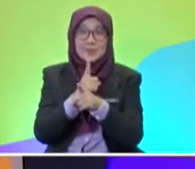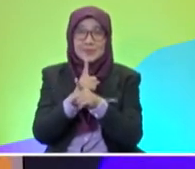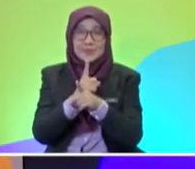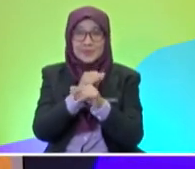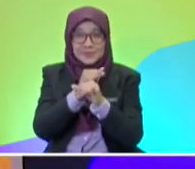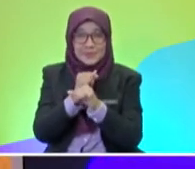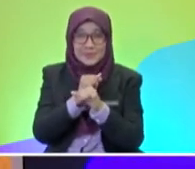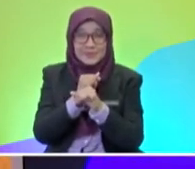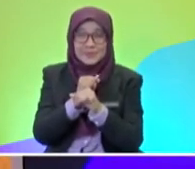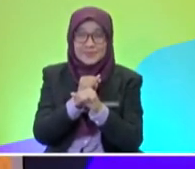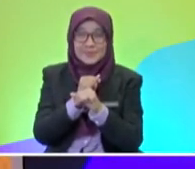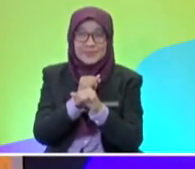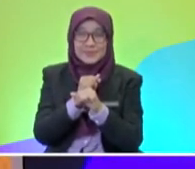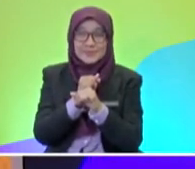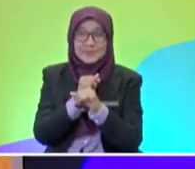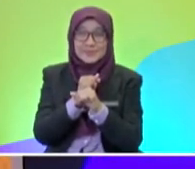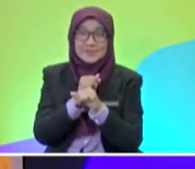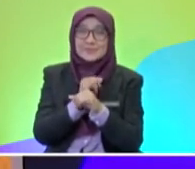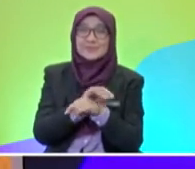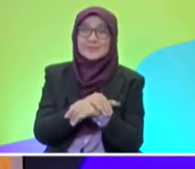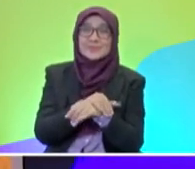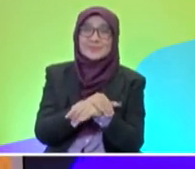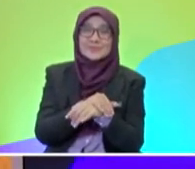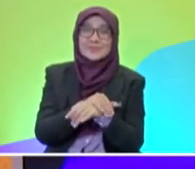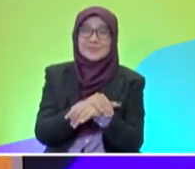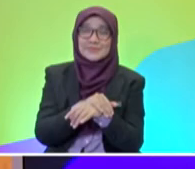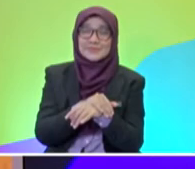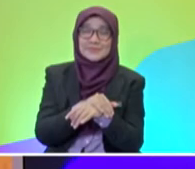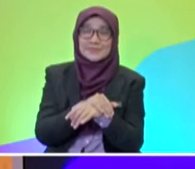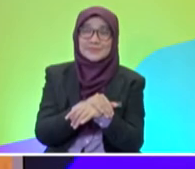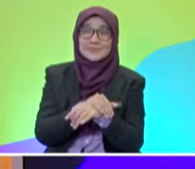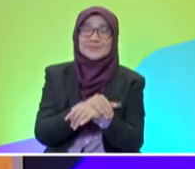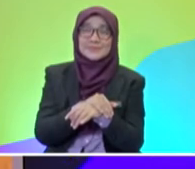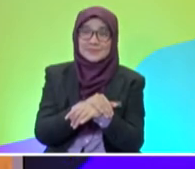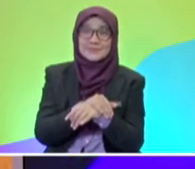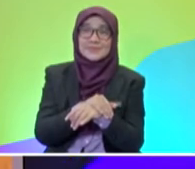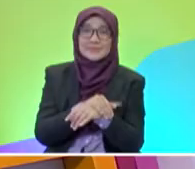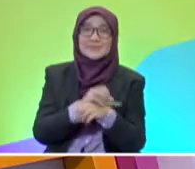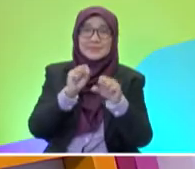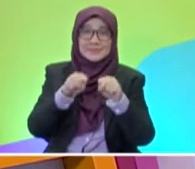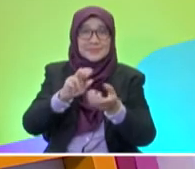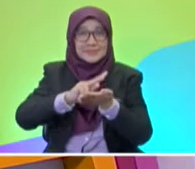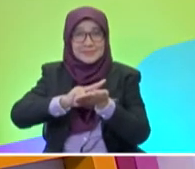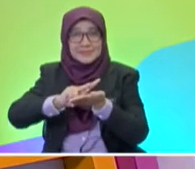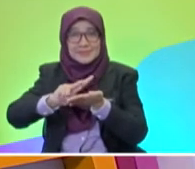I'm trying my best to make it very neat. Yes, this is.